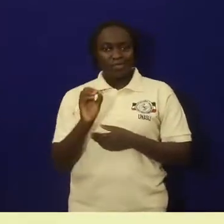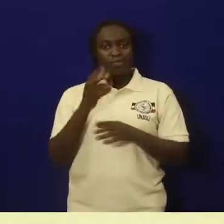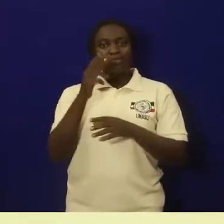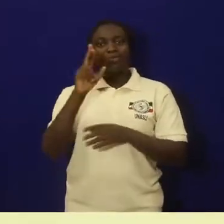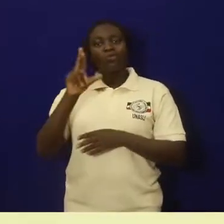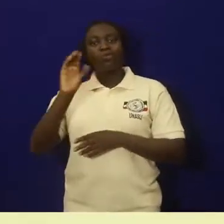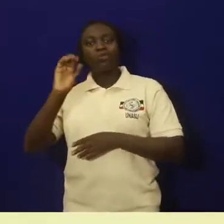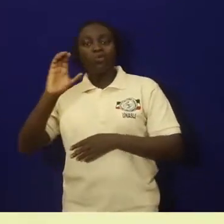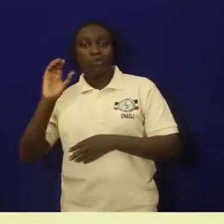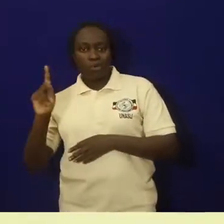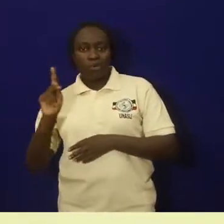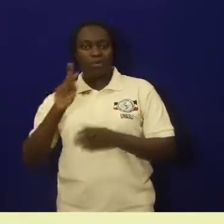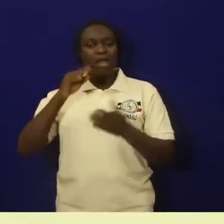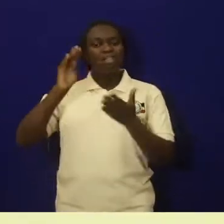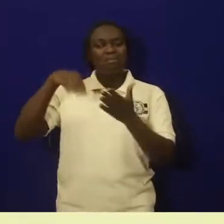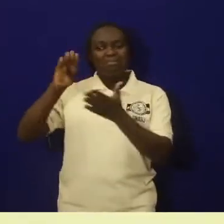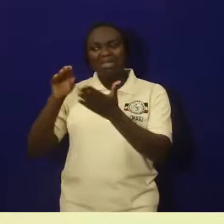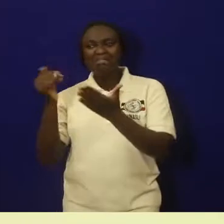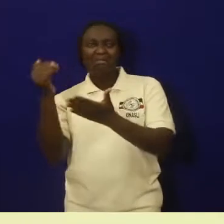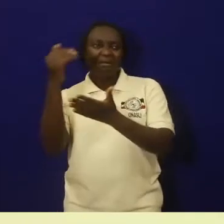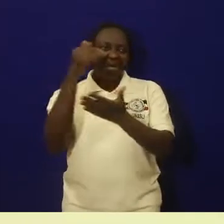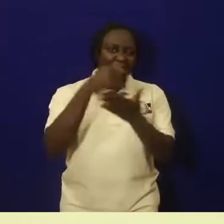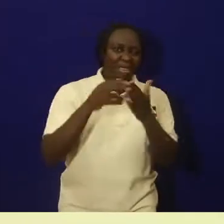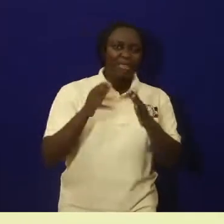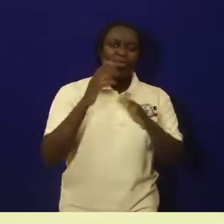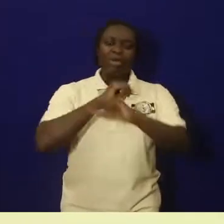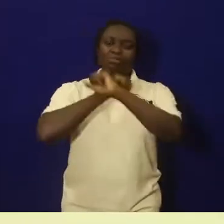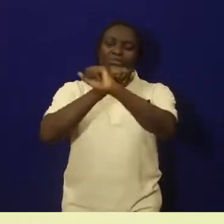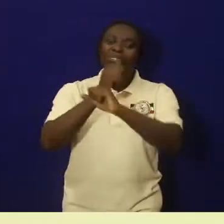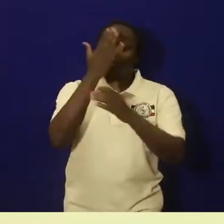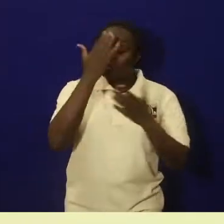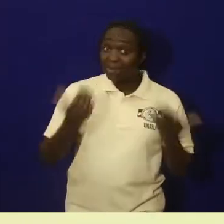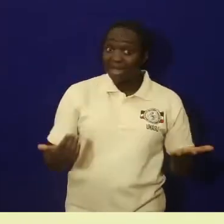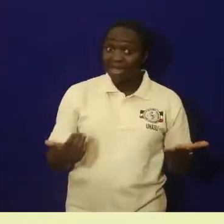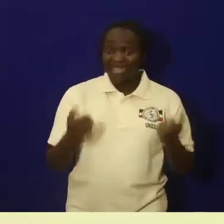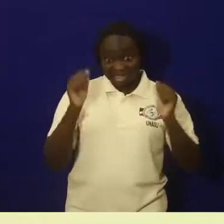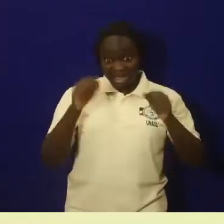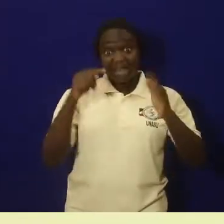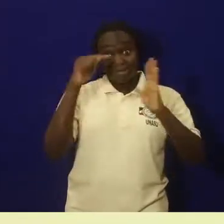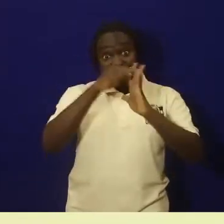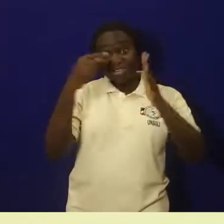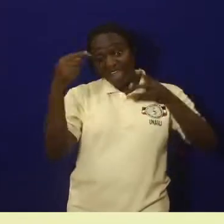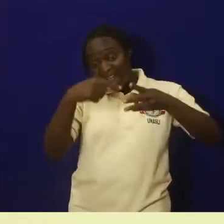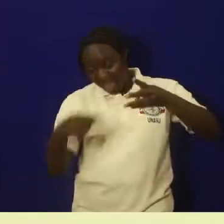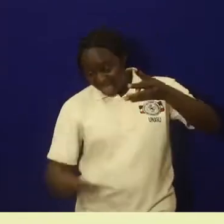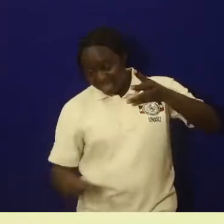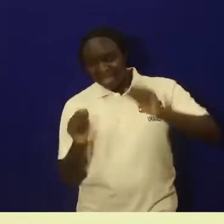a